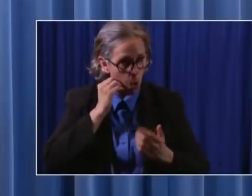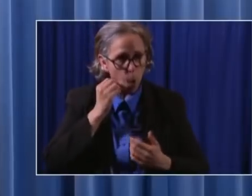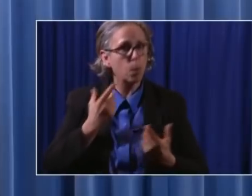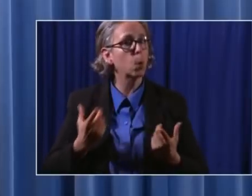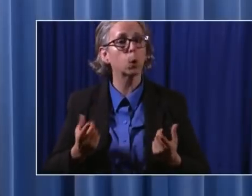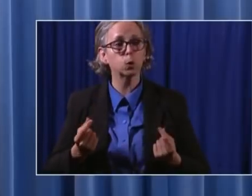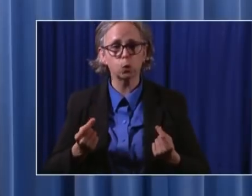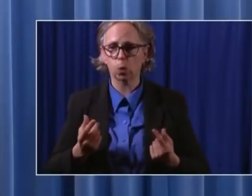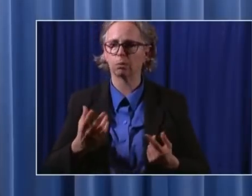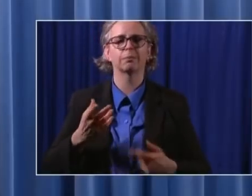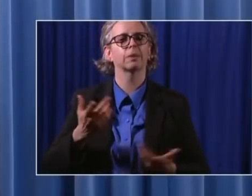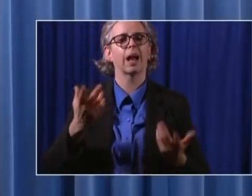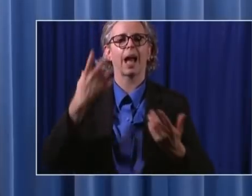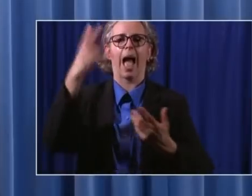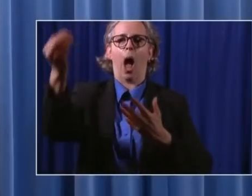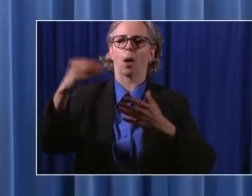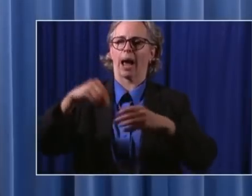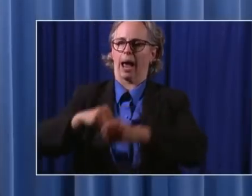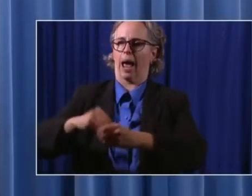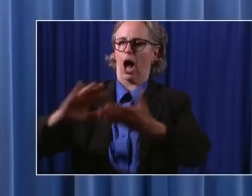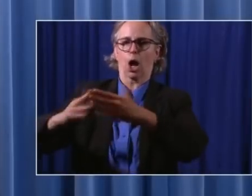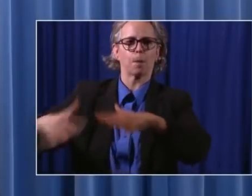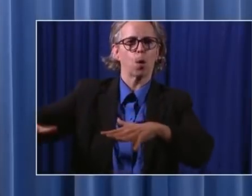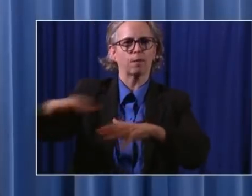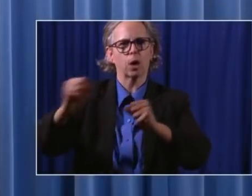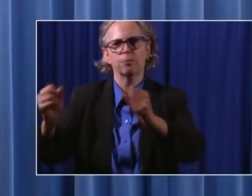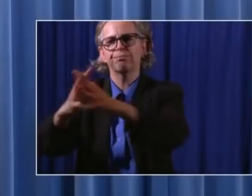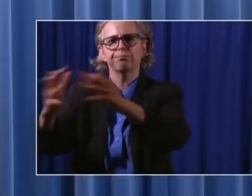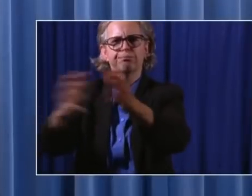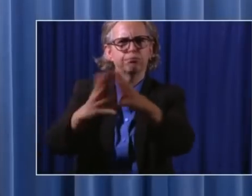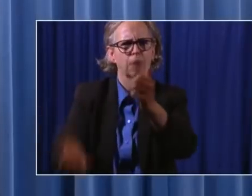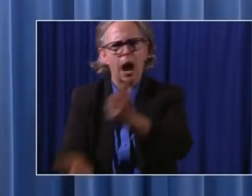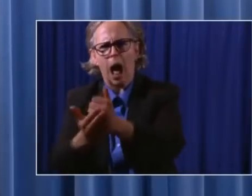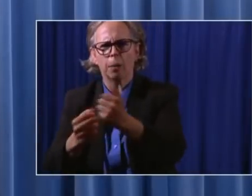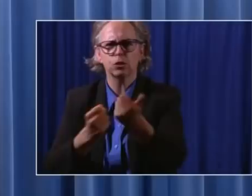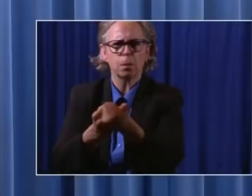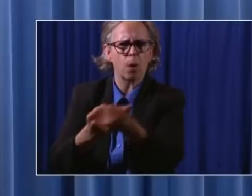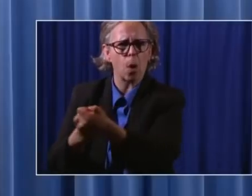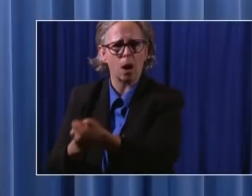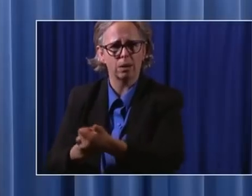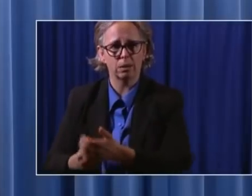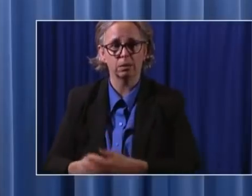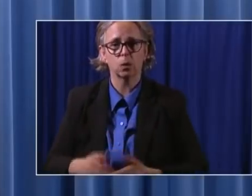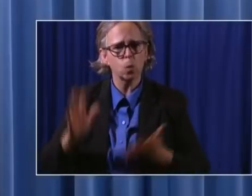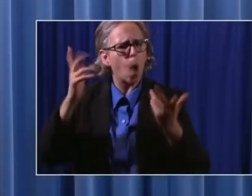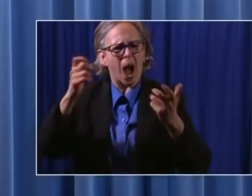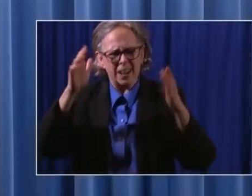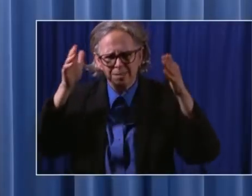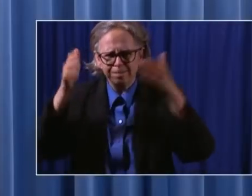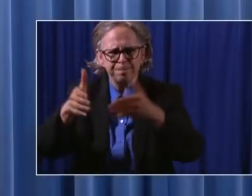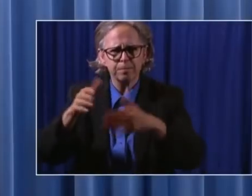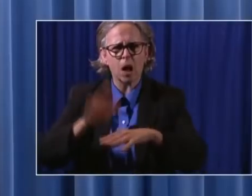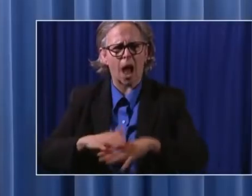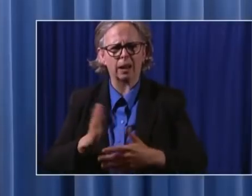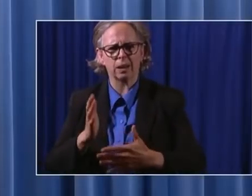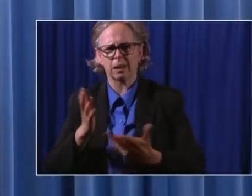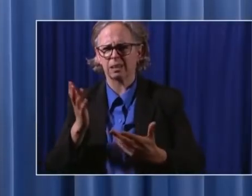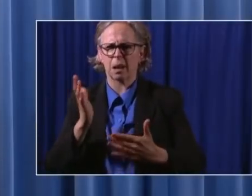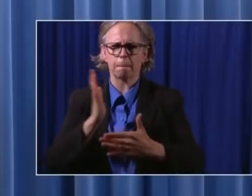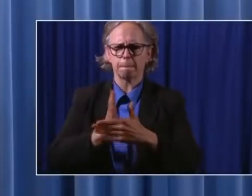do a few days ago is to look at our mid-level counties, look at our counties that may be getting ready to turn